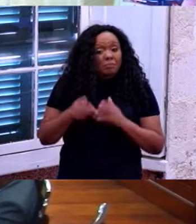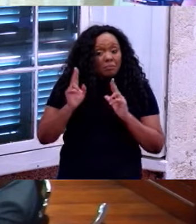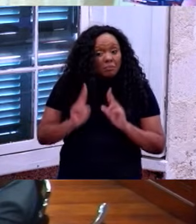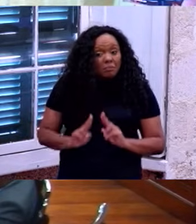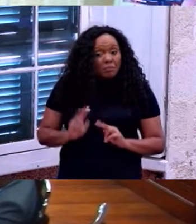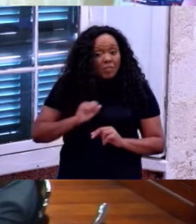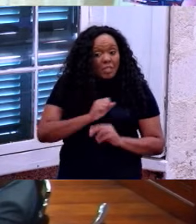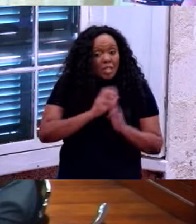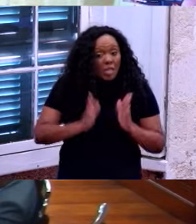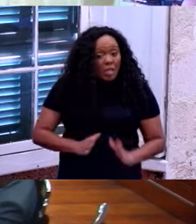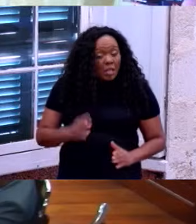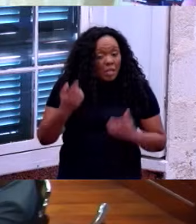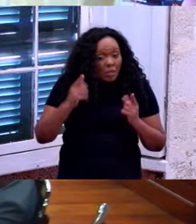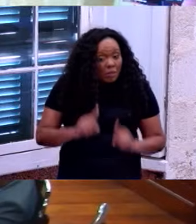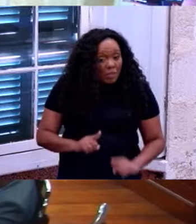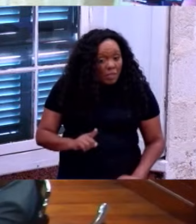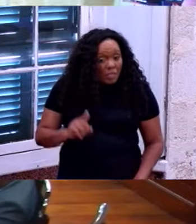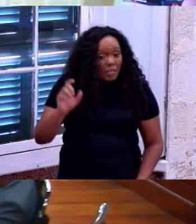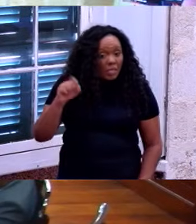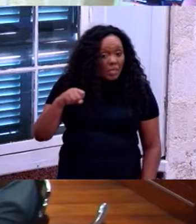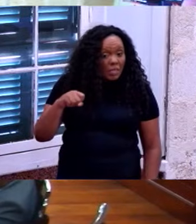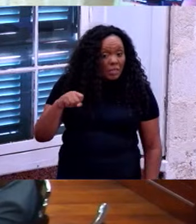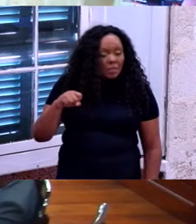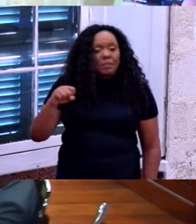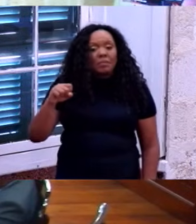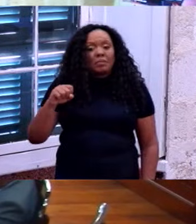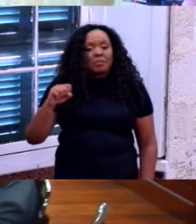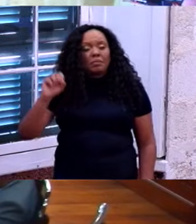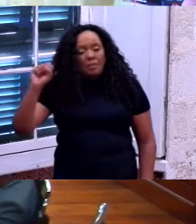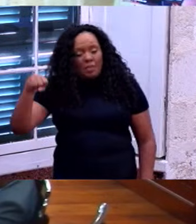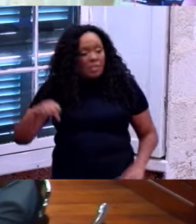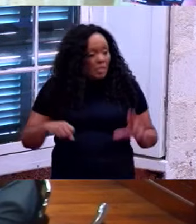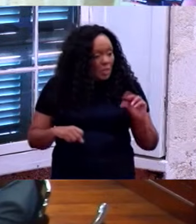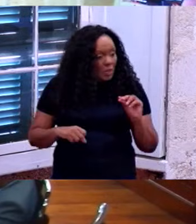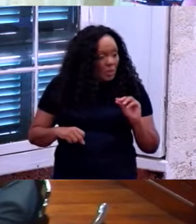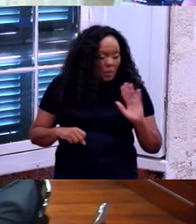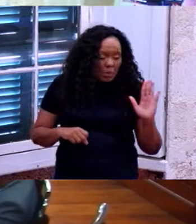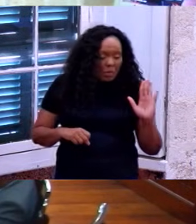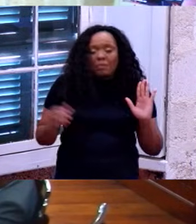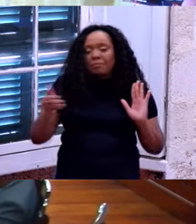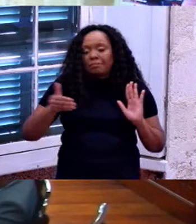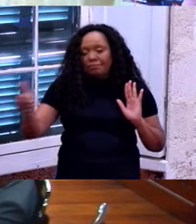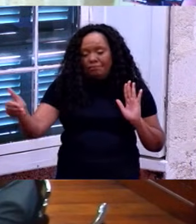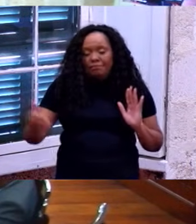say aye? Aye. Those against please say no. The things the ayes have it.